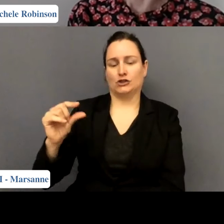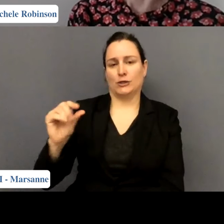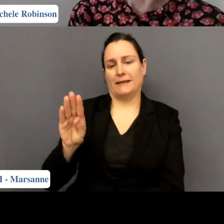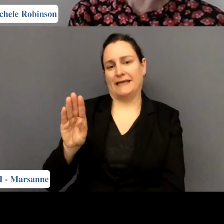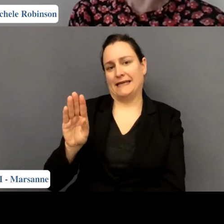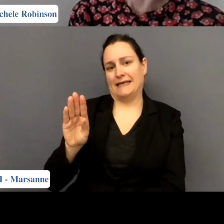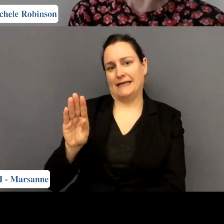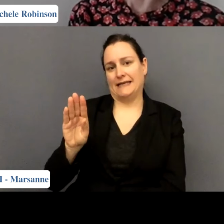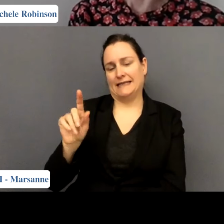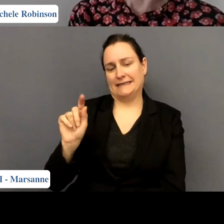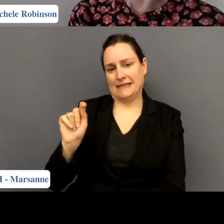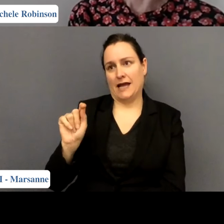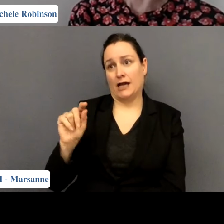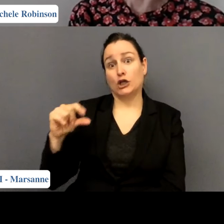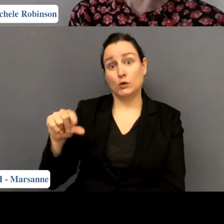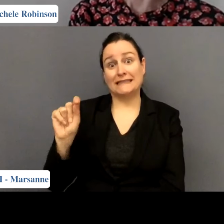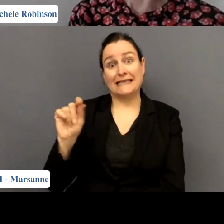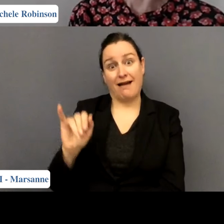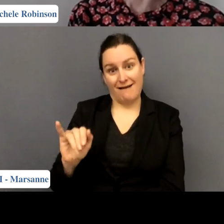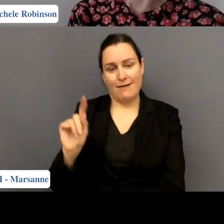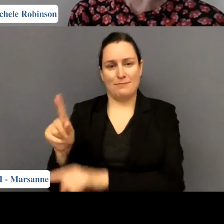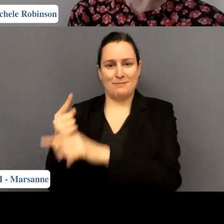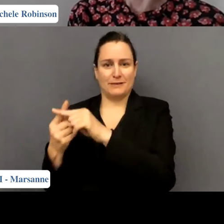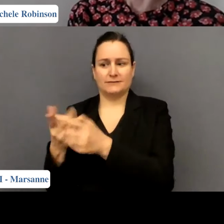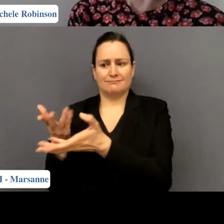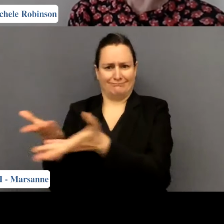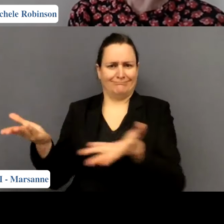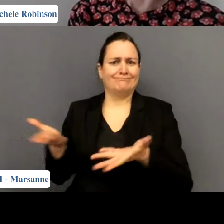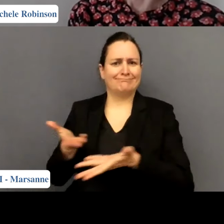vulnerada, invisibilizada en sus derechos.